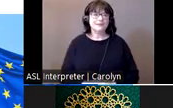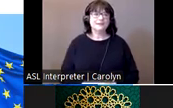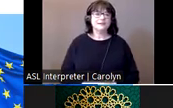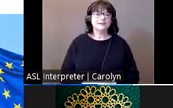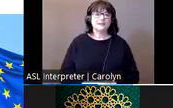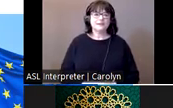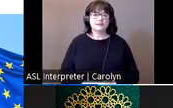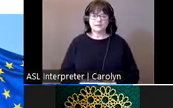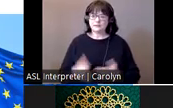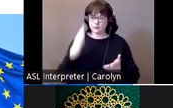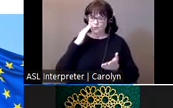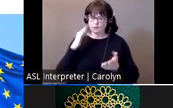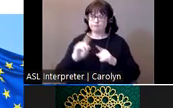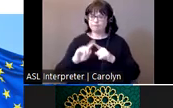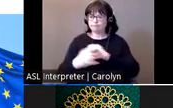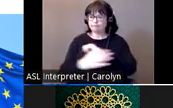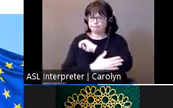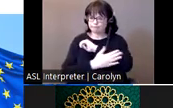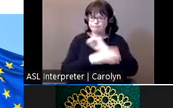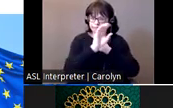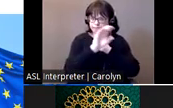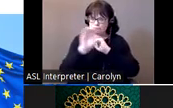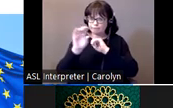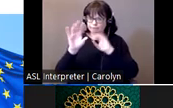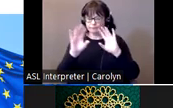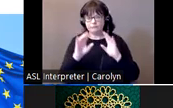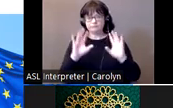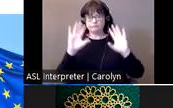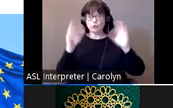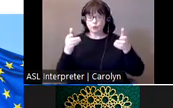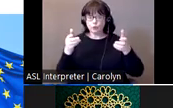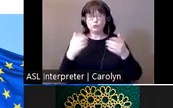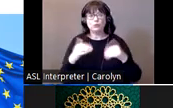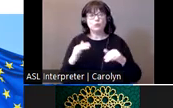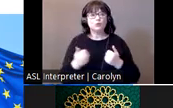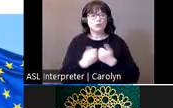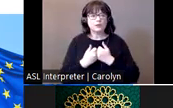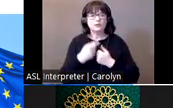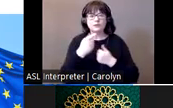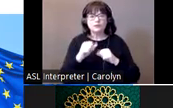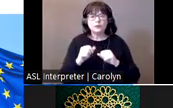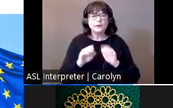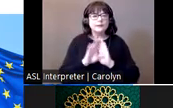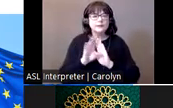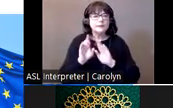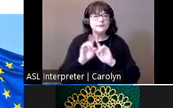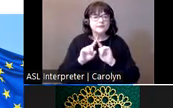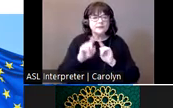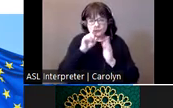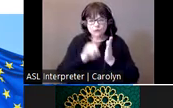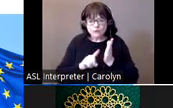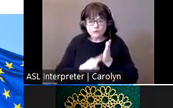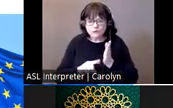group of countries, which is obviously even more challenging, trying to pull together some micro-credentials research